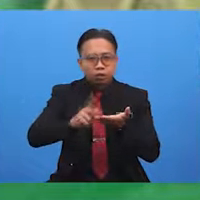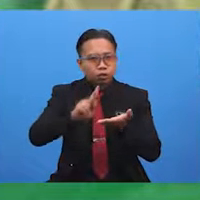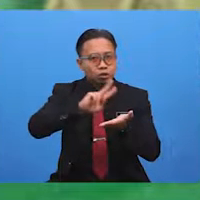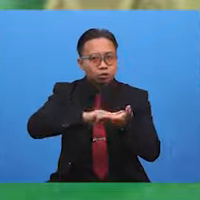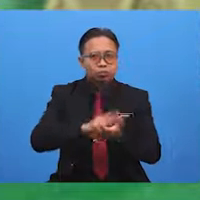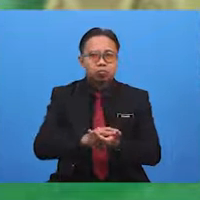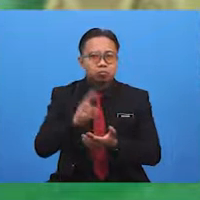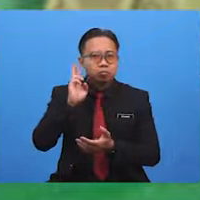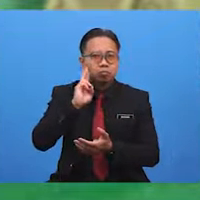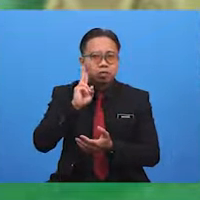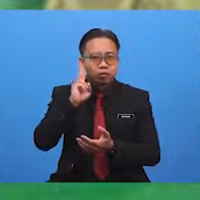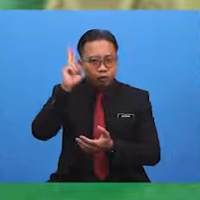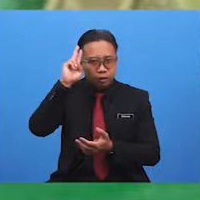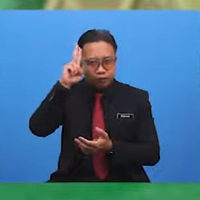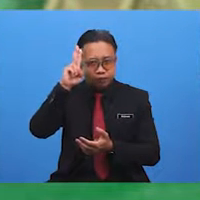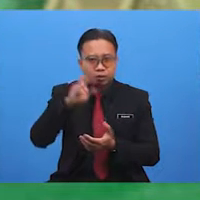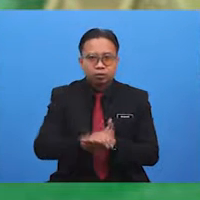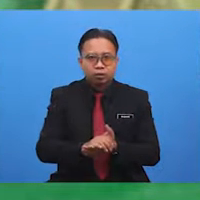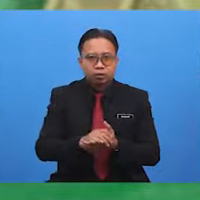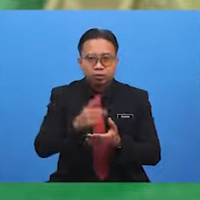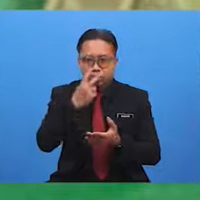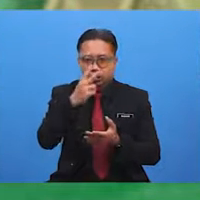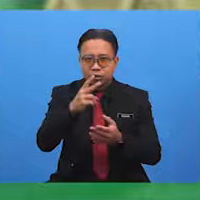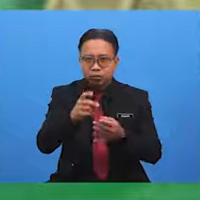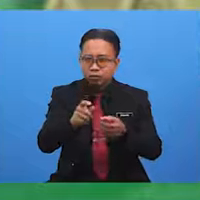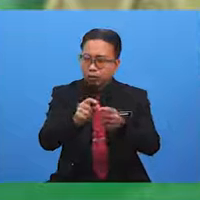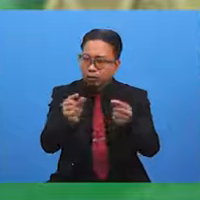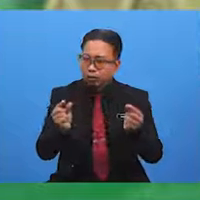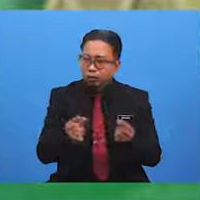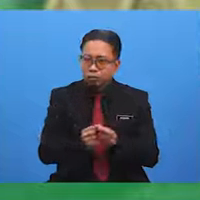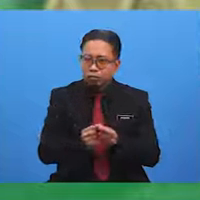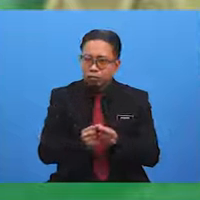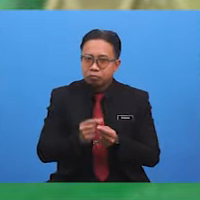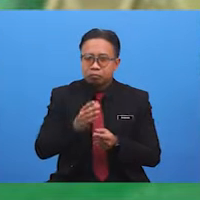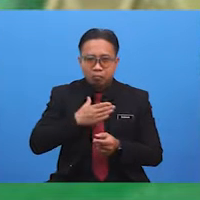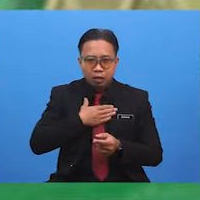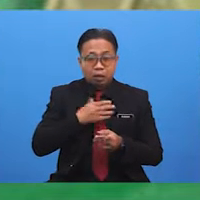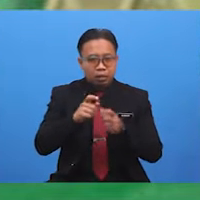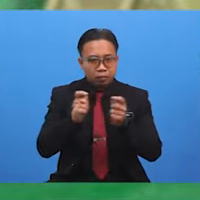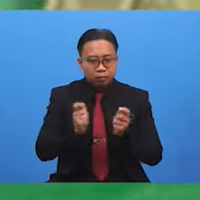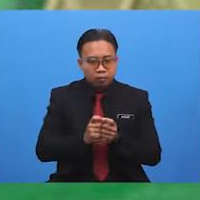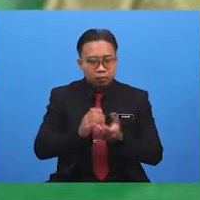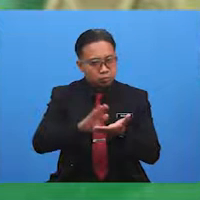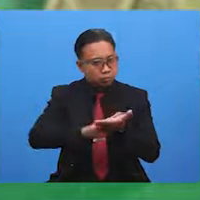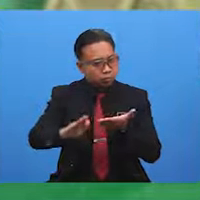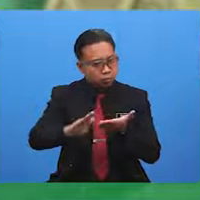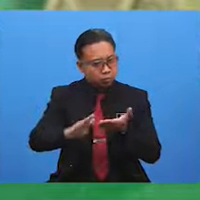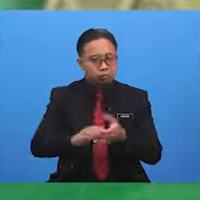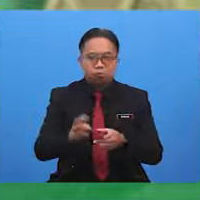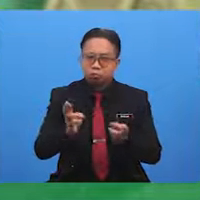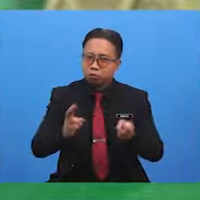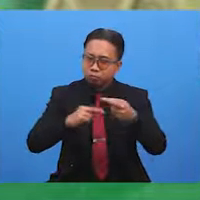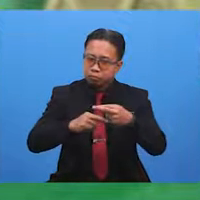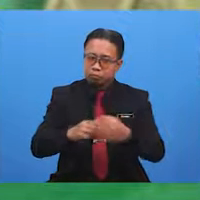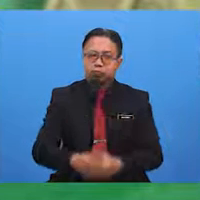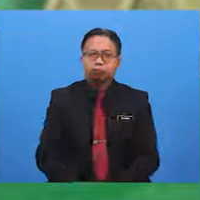Opa's garden and my team cleaned Opa's living room. Opa had all her cleaning